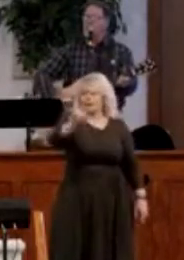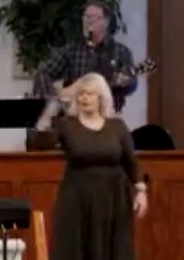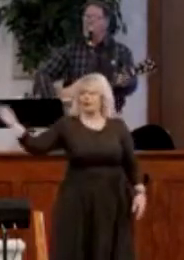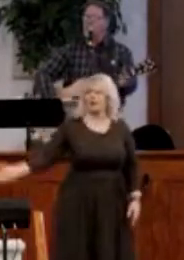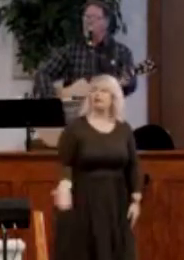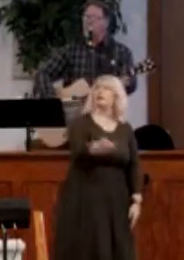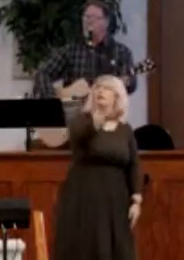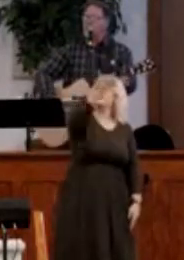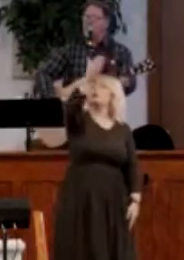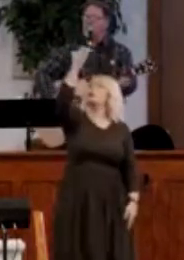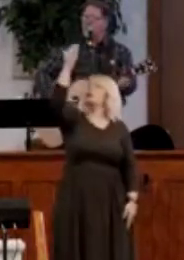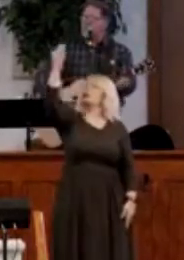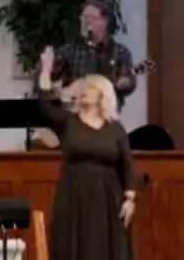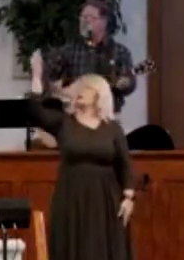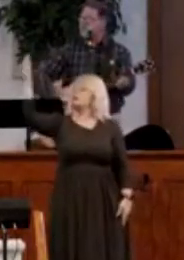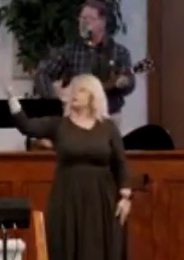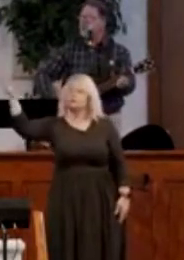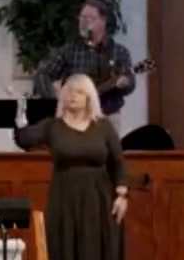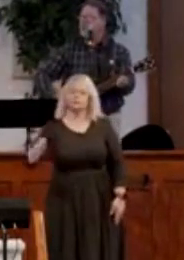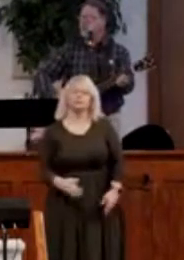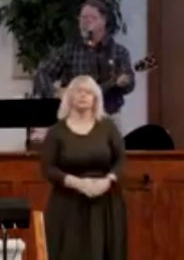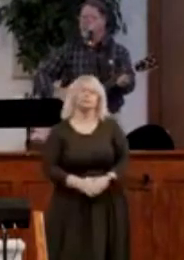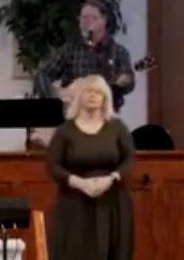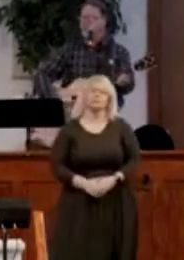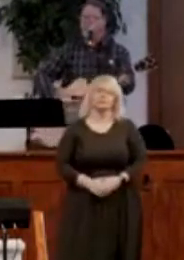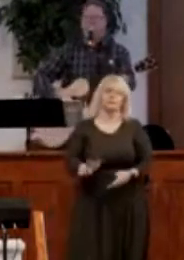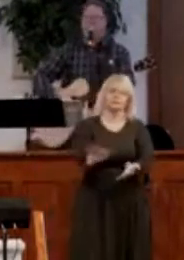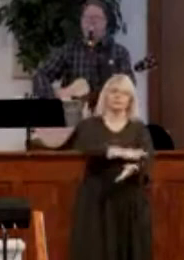none like you.